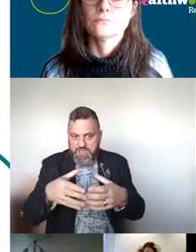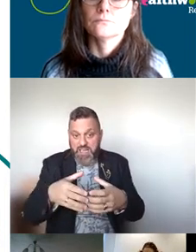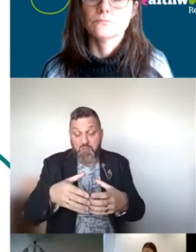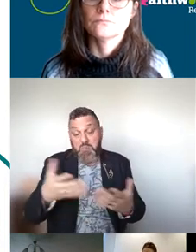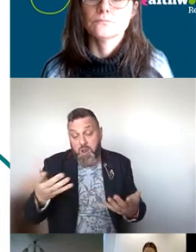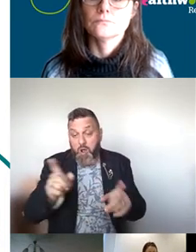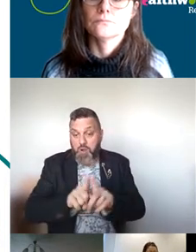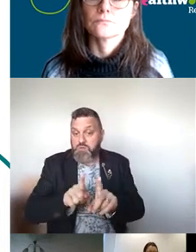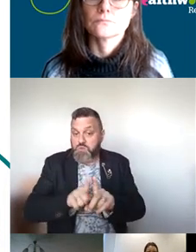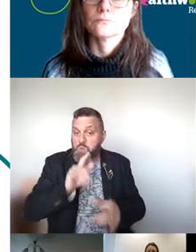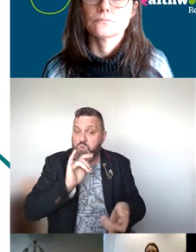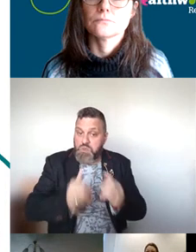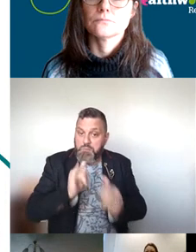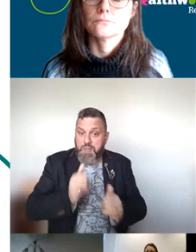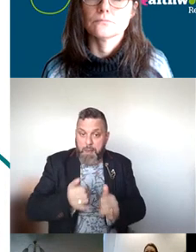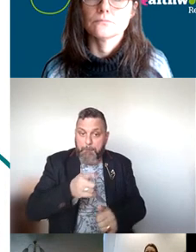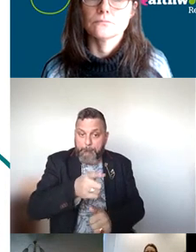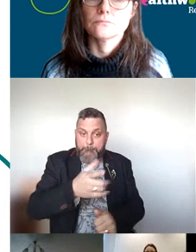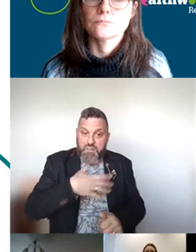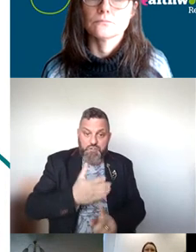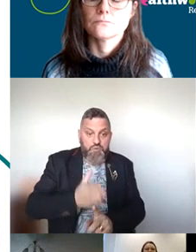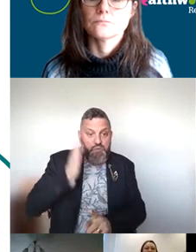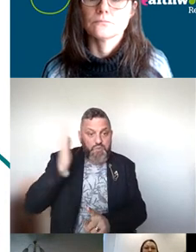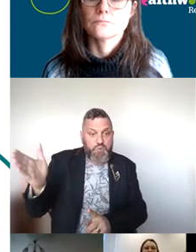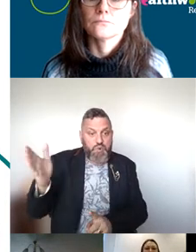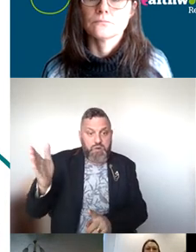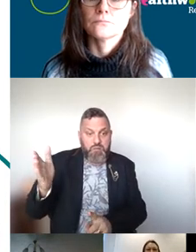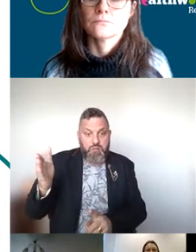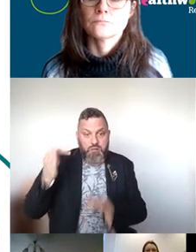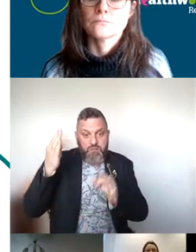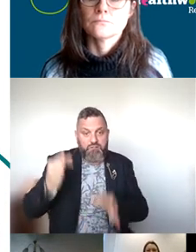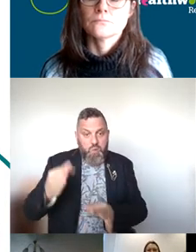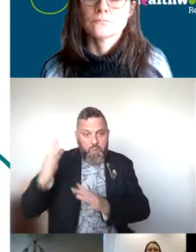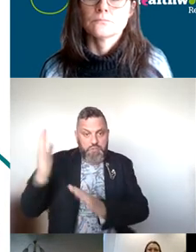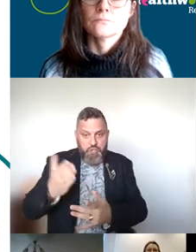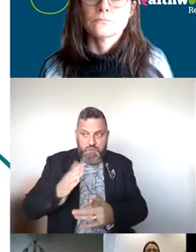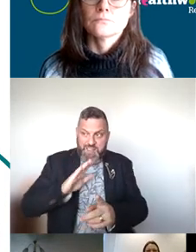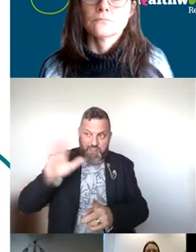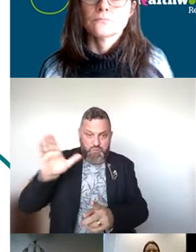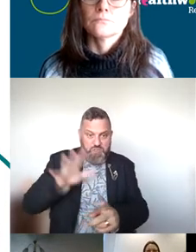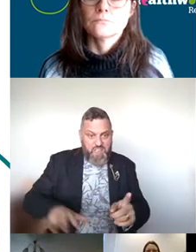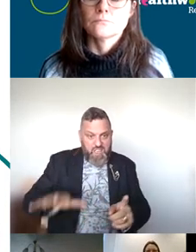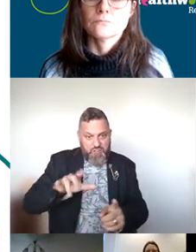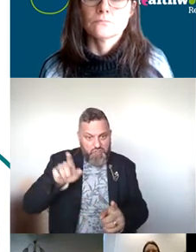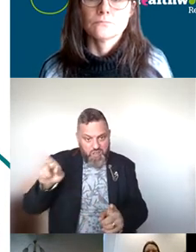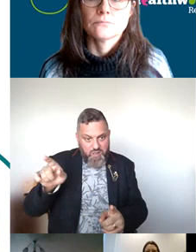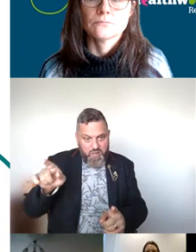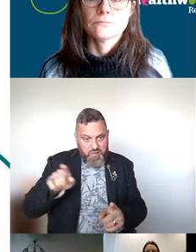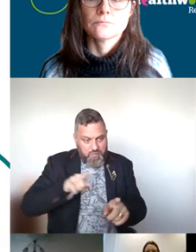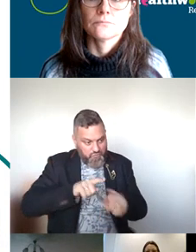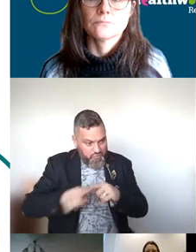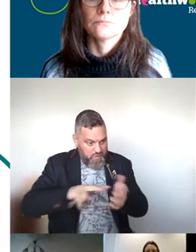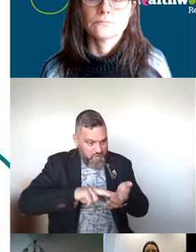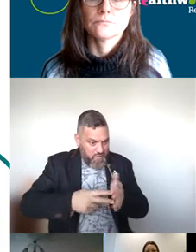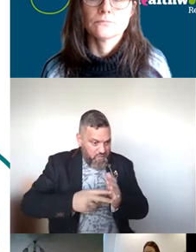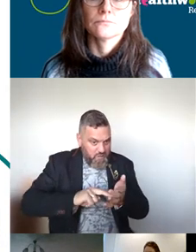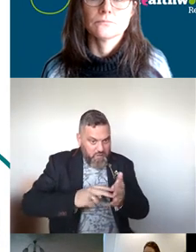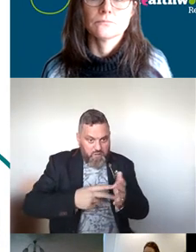be times when people need to access other formal services. So trying to be very coordinated